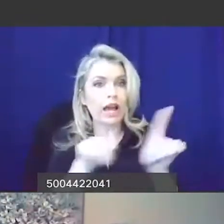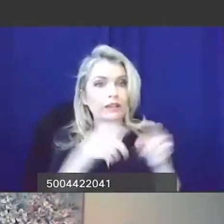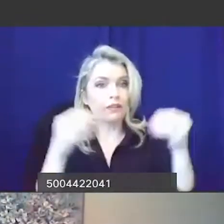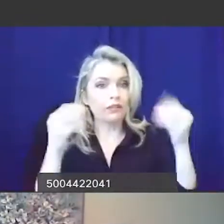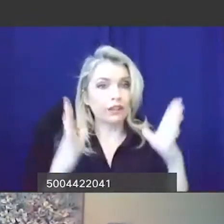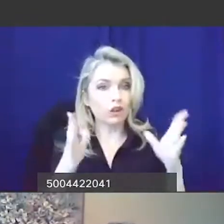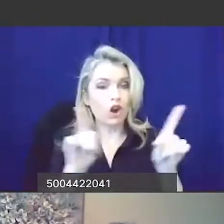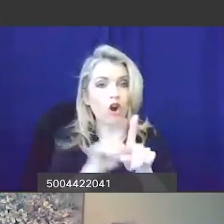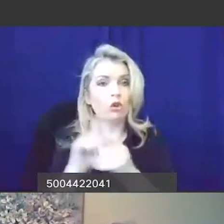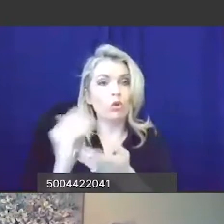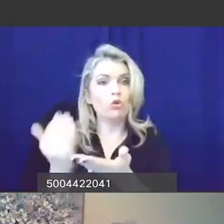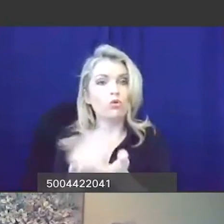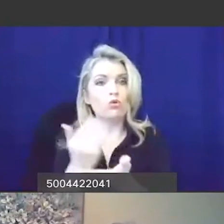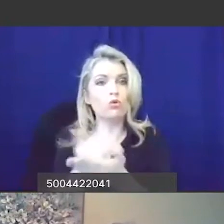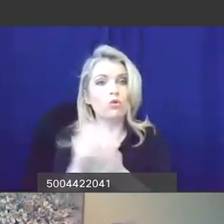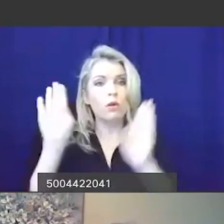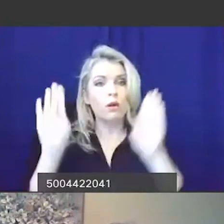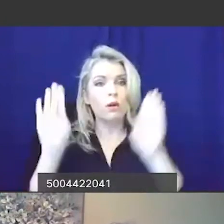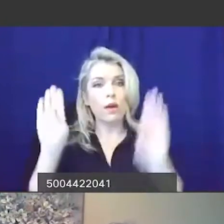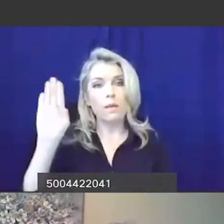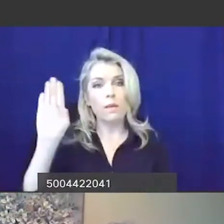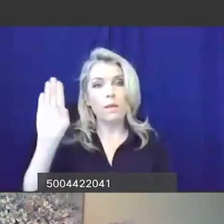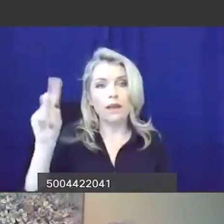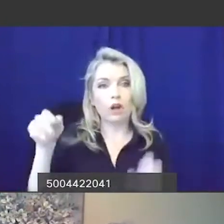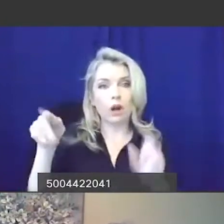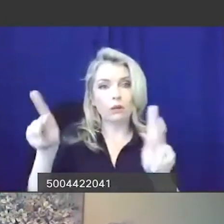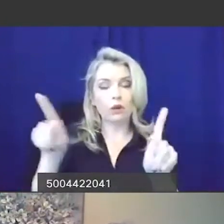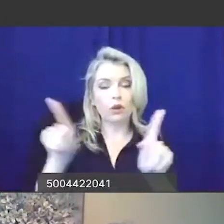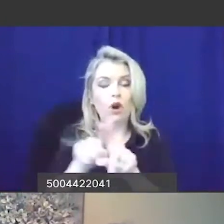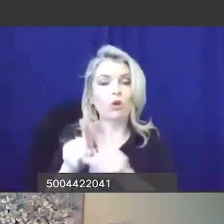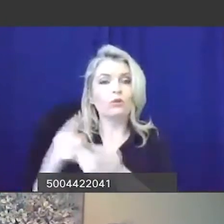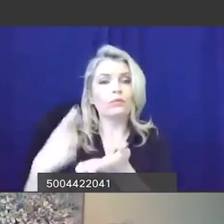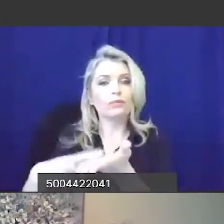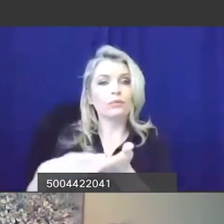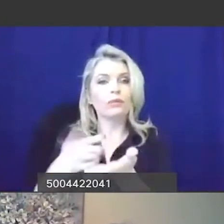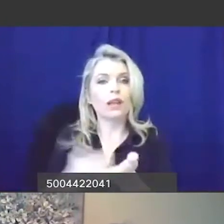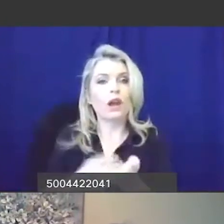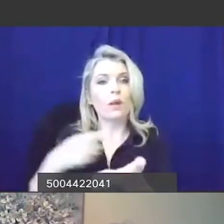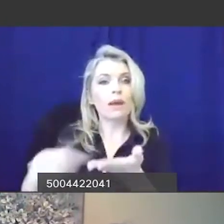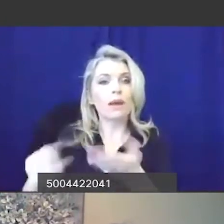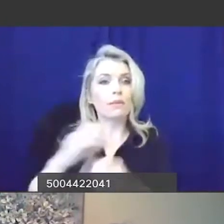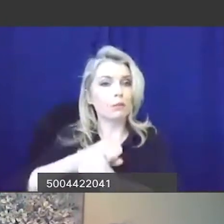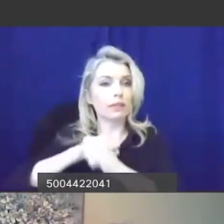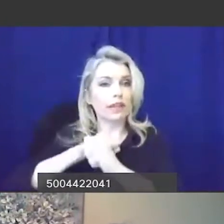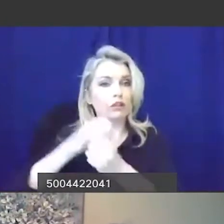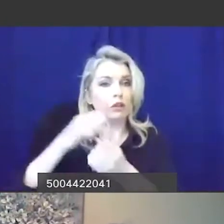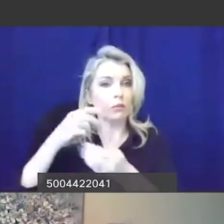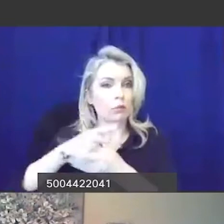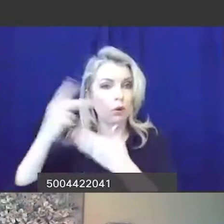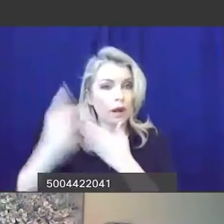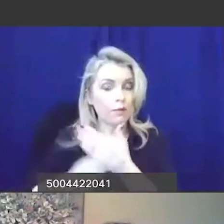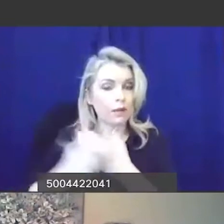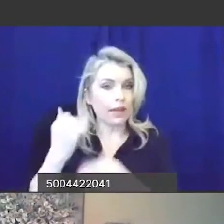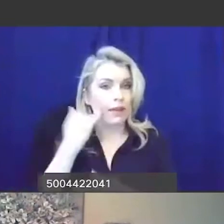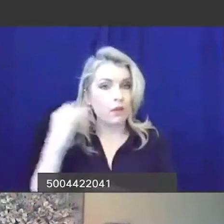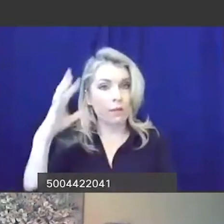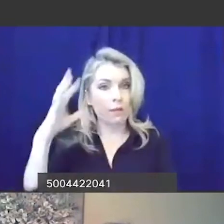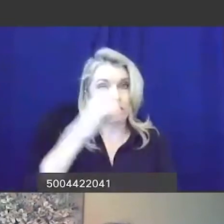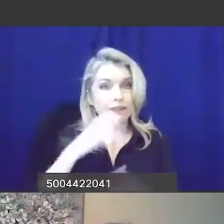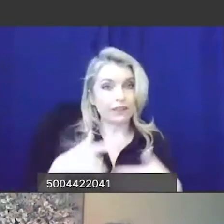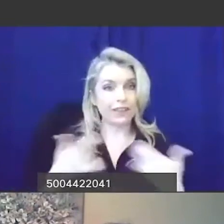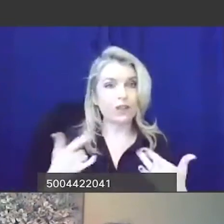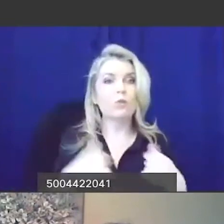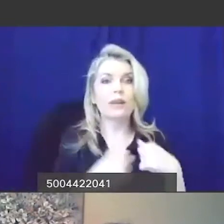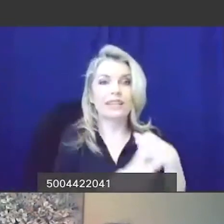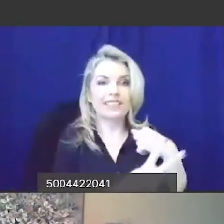were available, and discuss our solar and payment protection programs. If you didn't catch that event, we have our recording saved